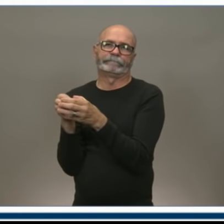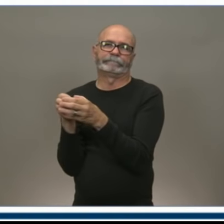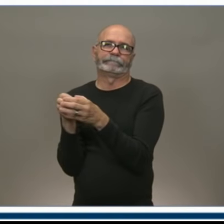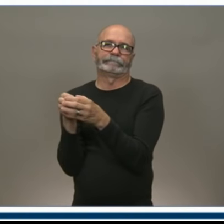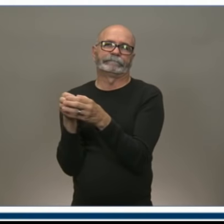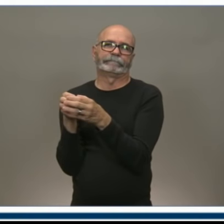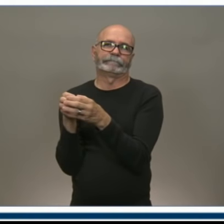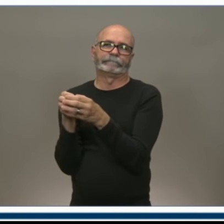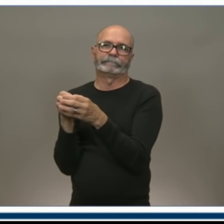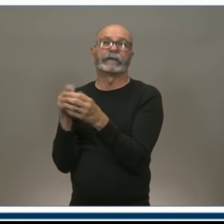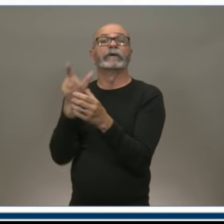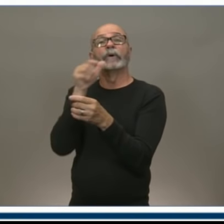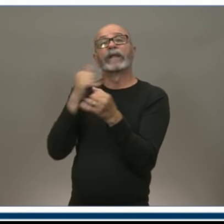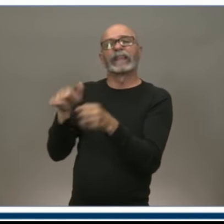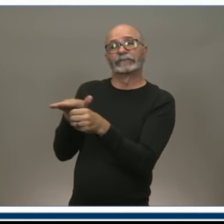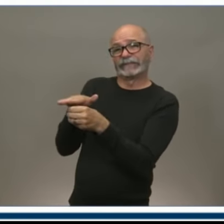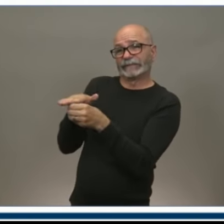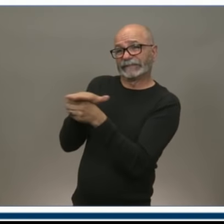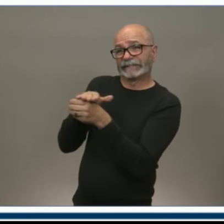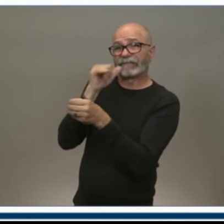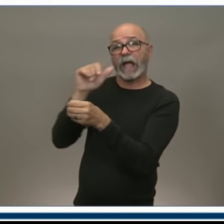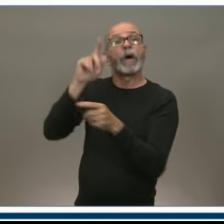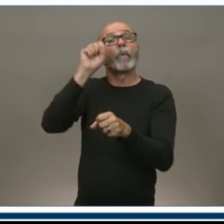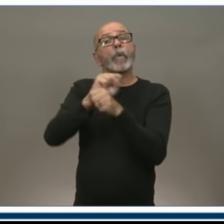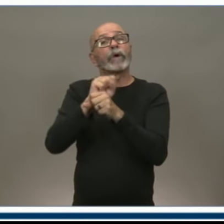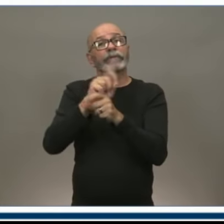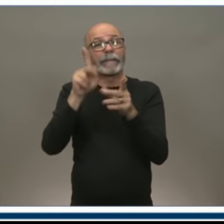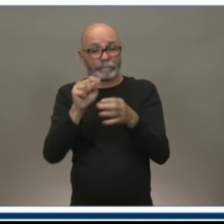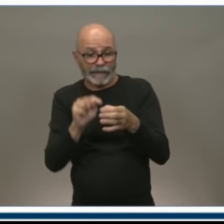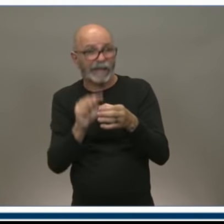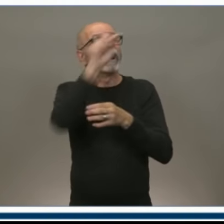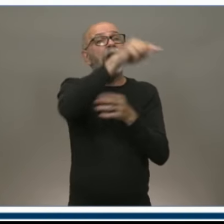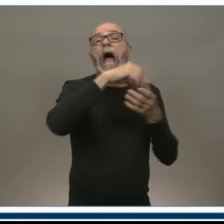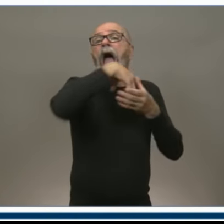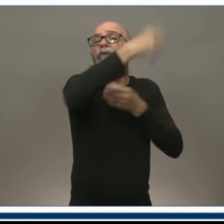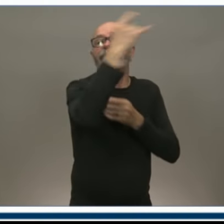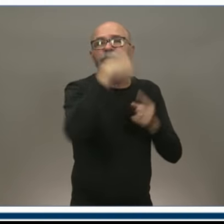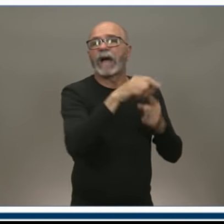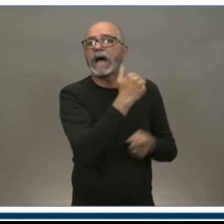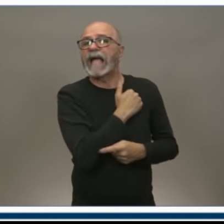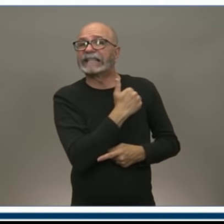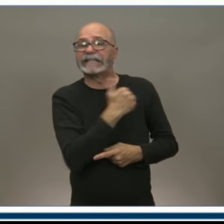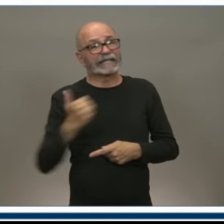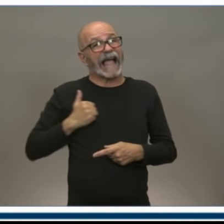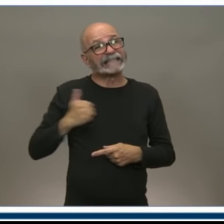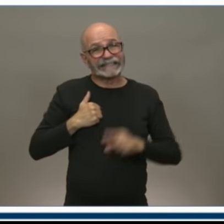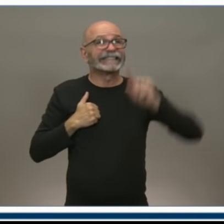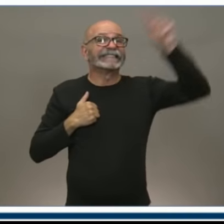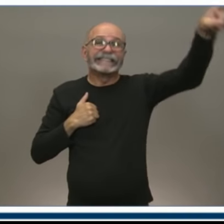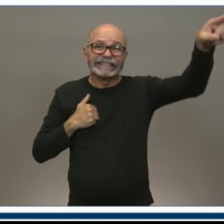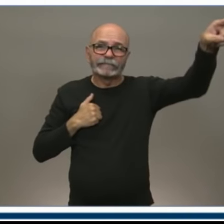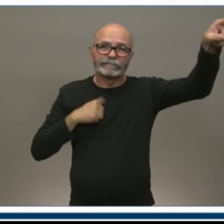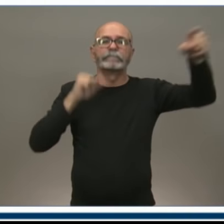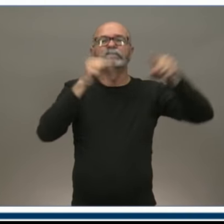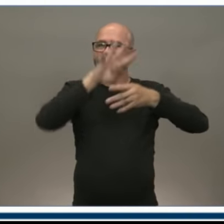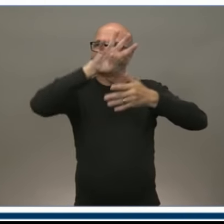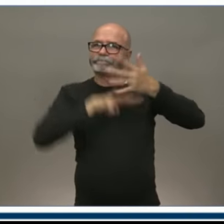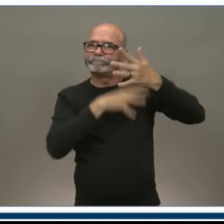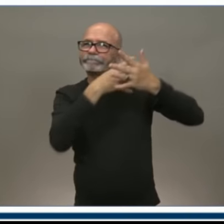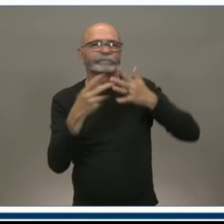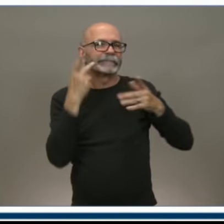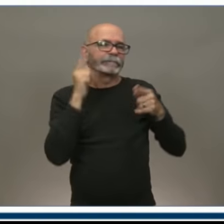who have to work elsewhere in Canada, outside of the bubble, on a set schedule that they travel back and